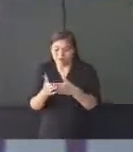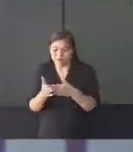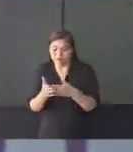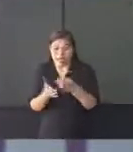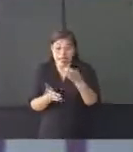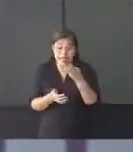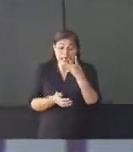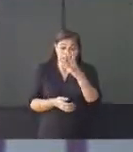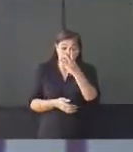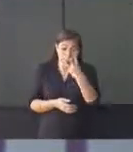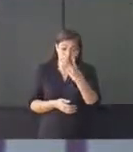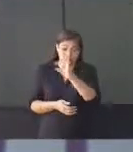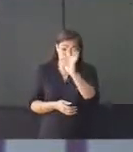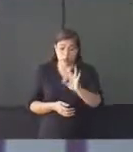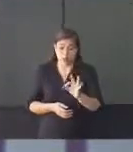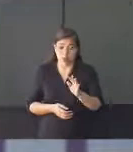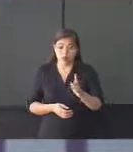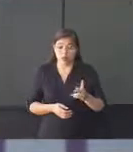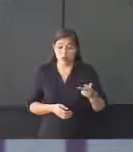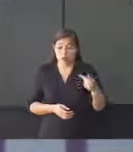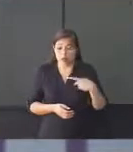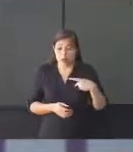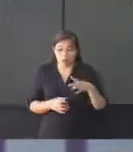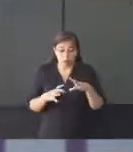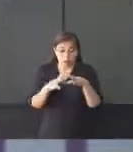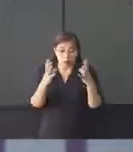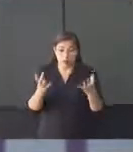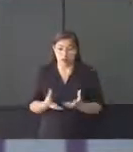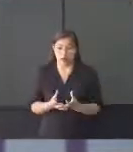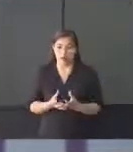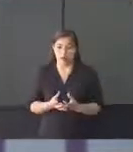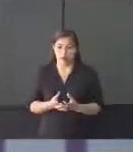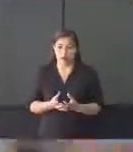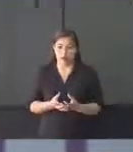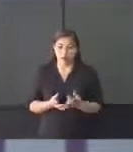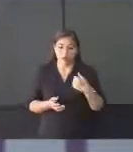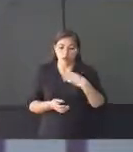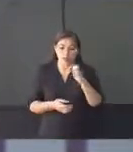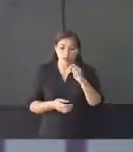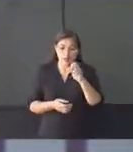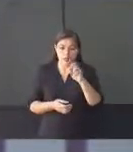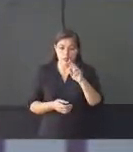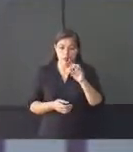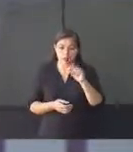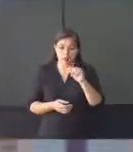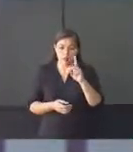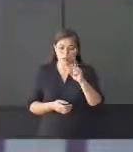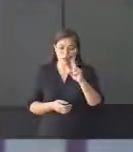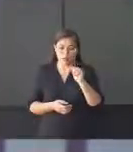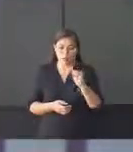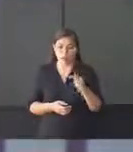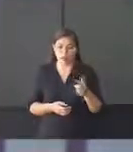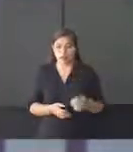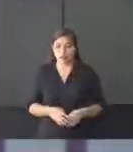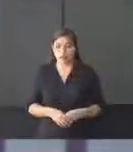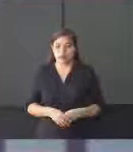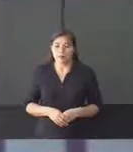and naturally is 3% of the world population. I'm from Extremadura, as your